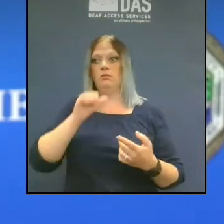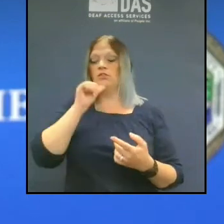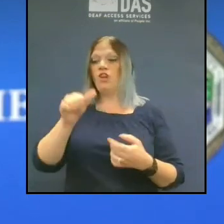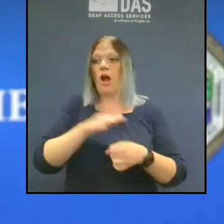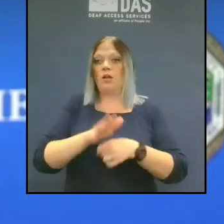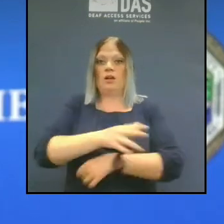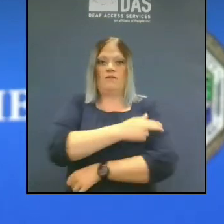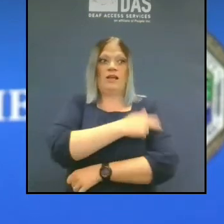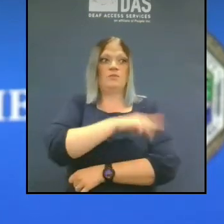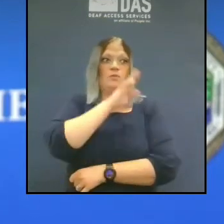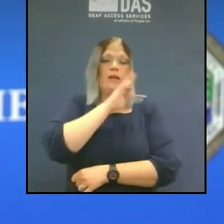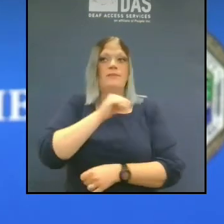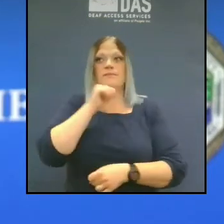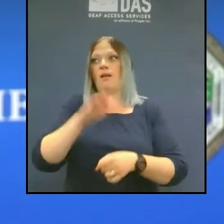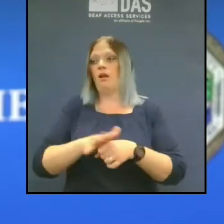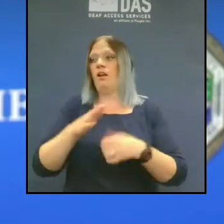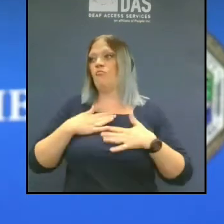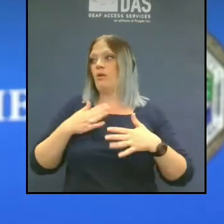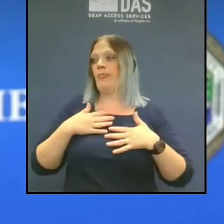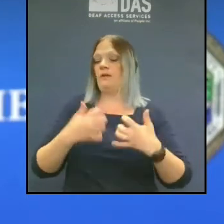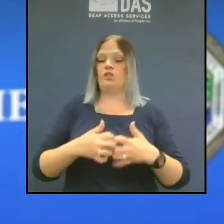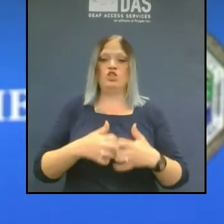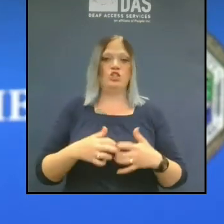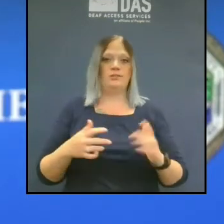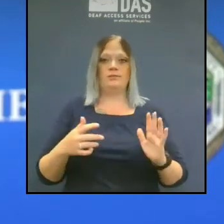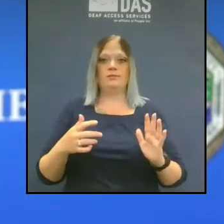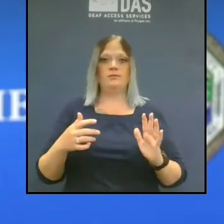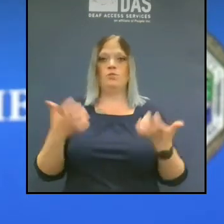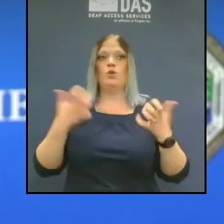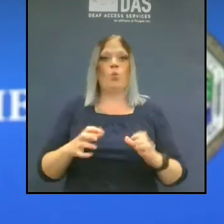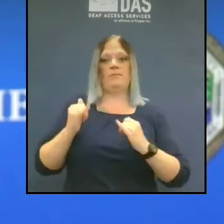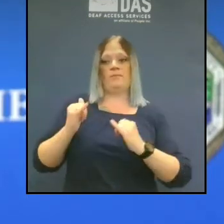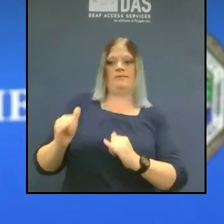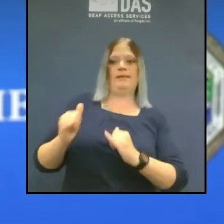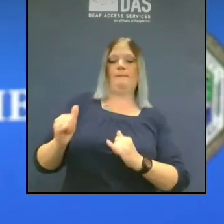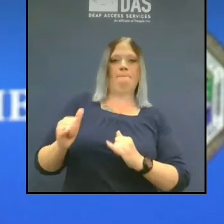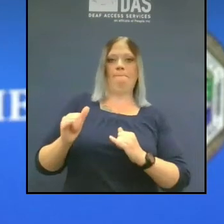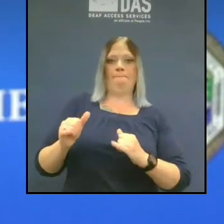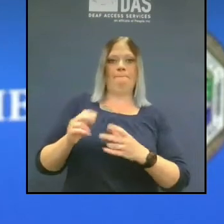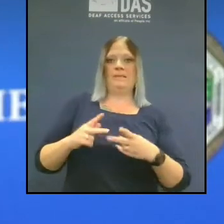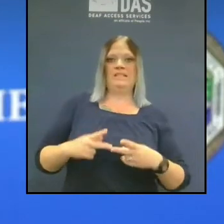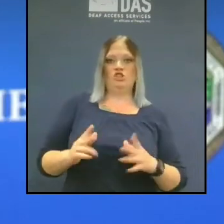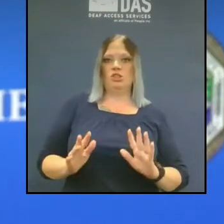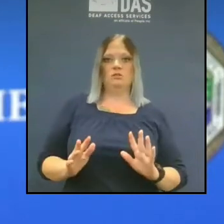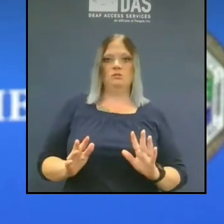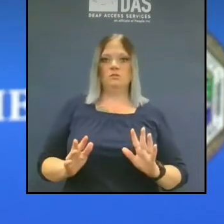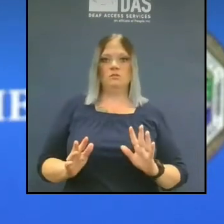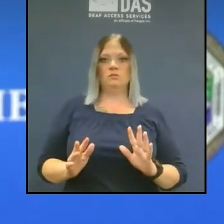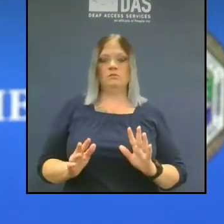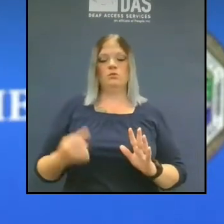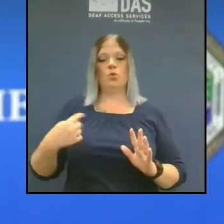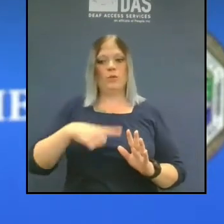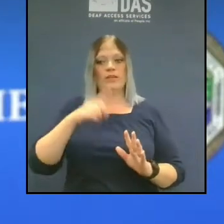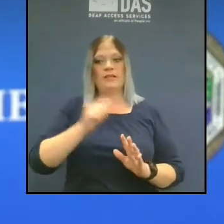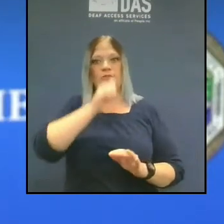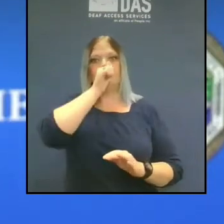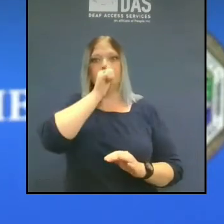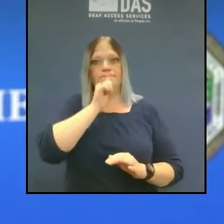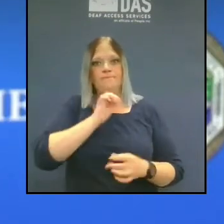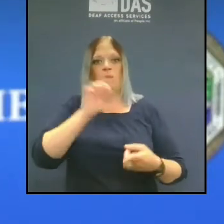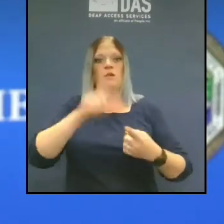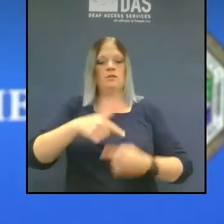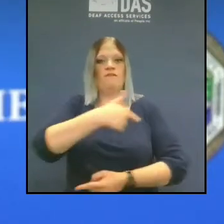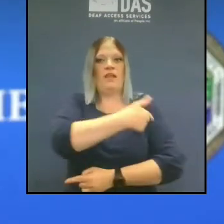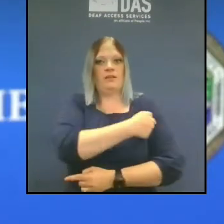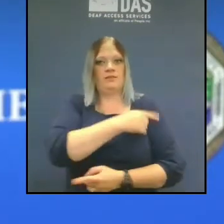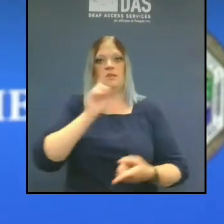hospital beds, not enough ventilators. Like, we don't want to see it to be in that same position. So, we just have to go through this until we get a